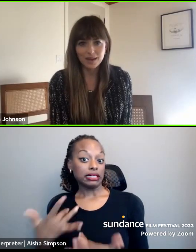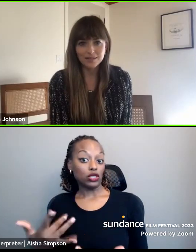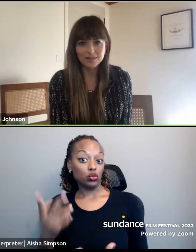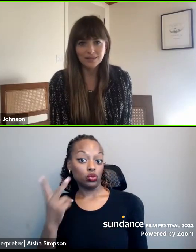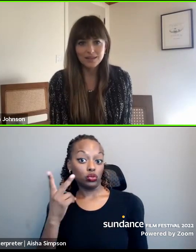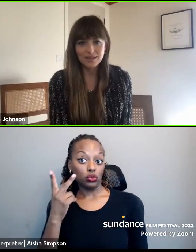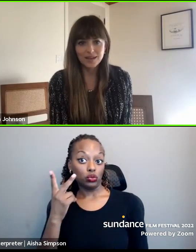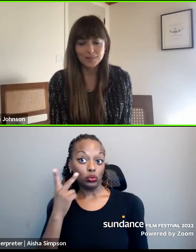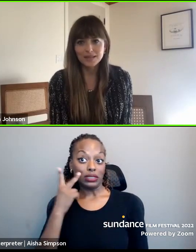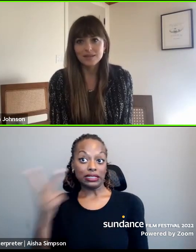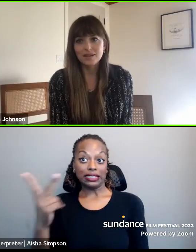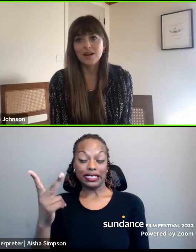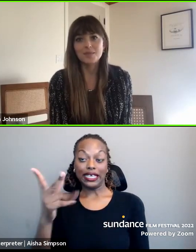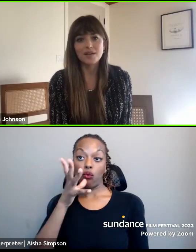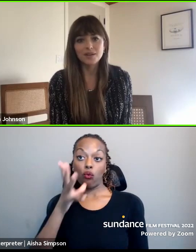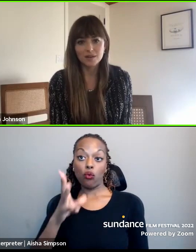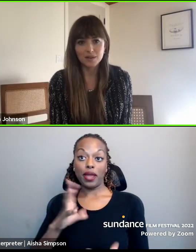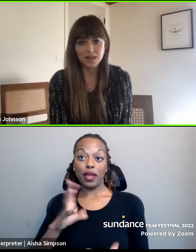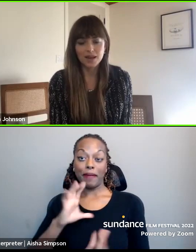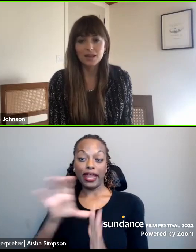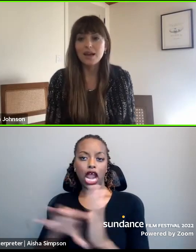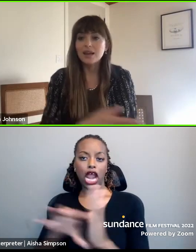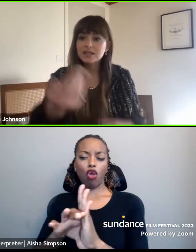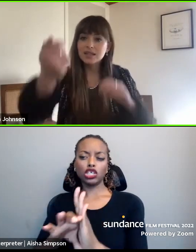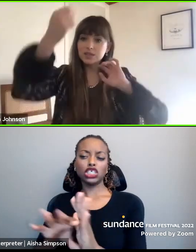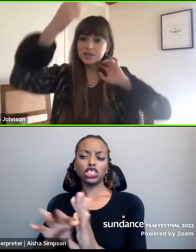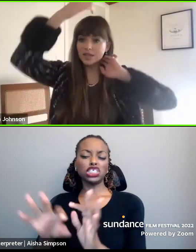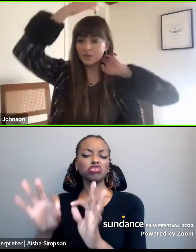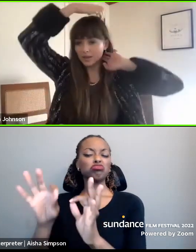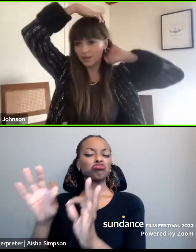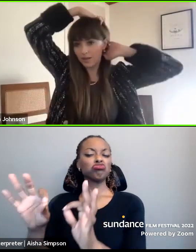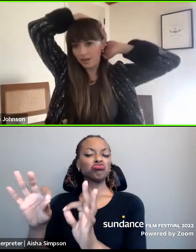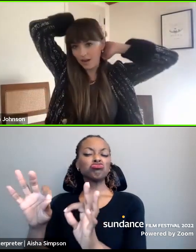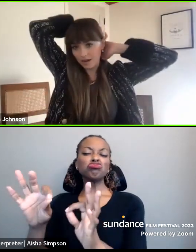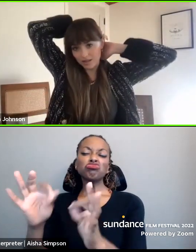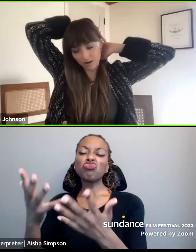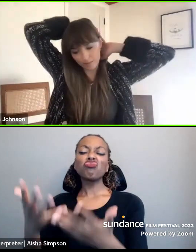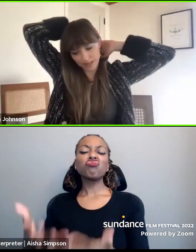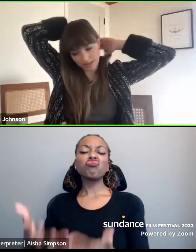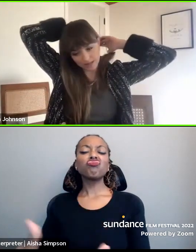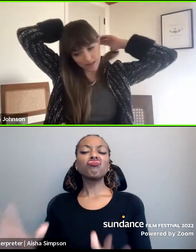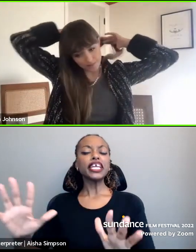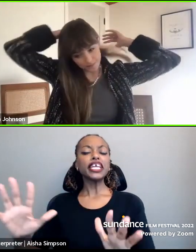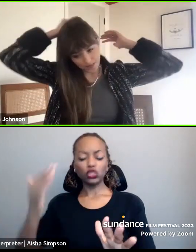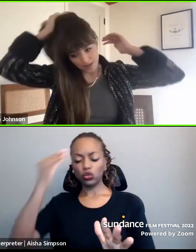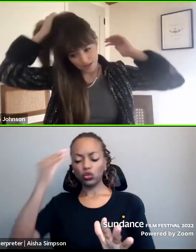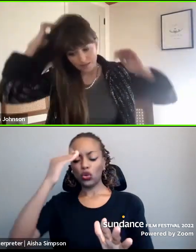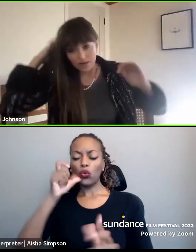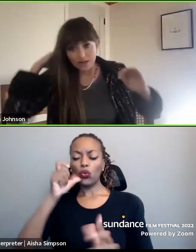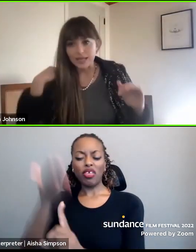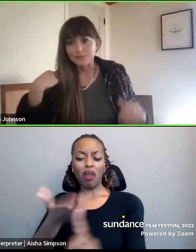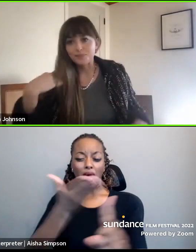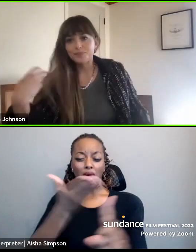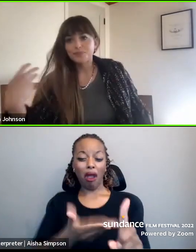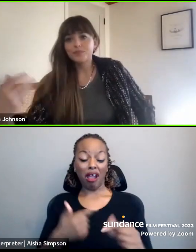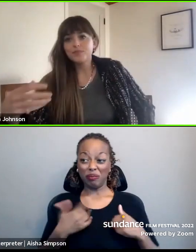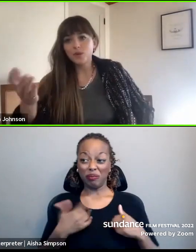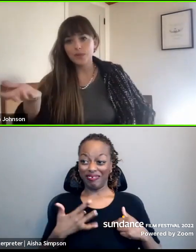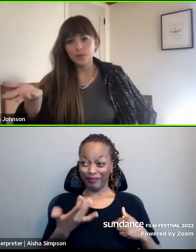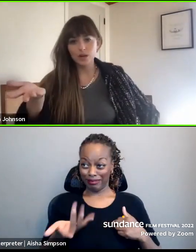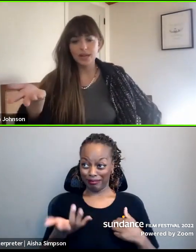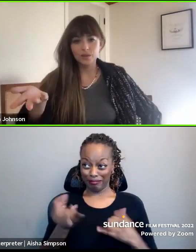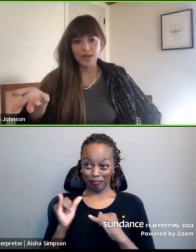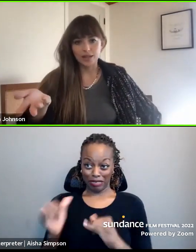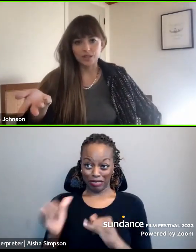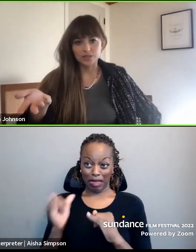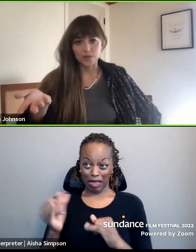identify with that. I'm like, God, I'm never going to be that. And it's interesting with the Lost Daughter, because even like,